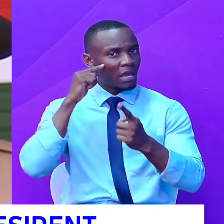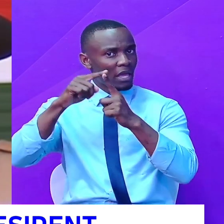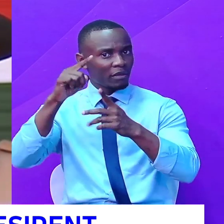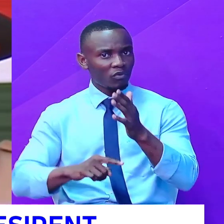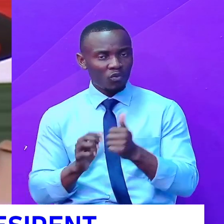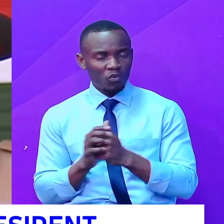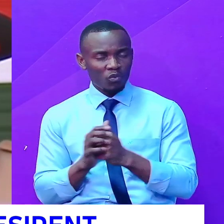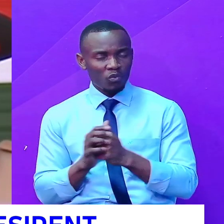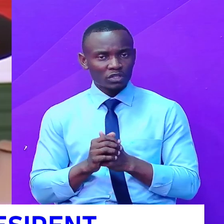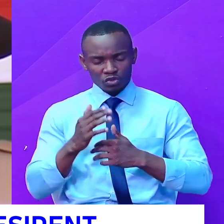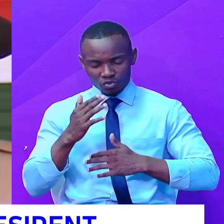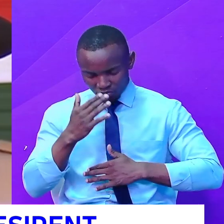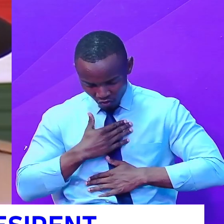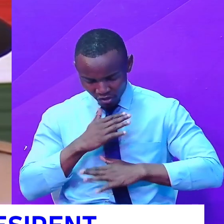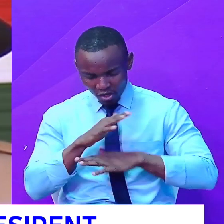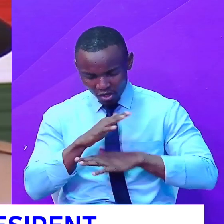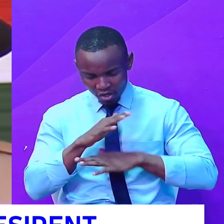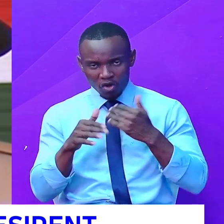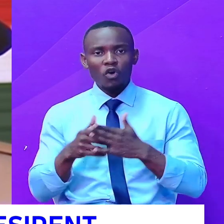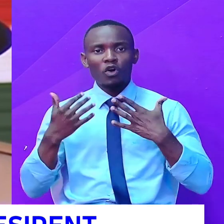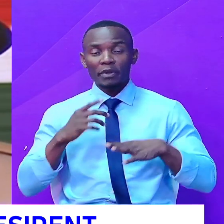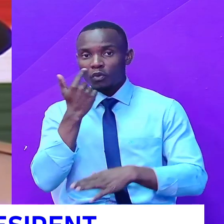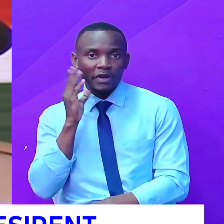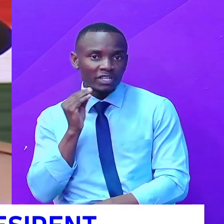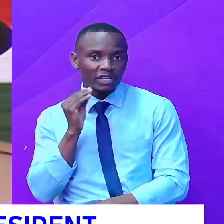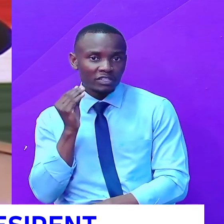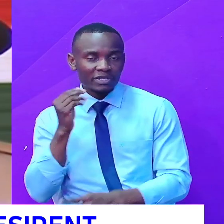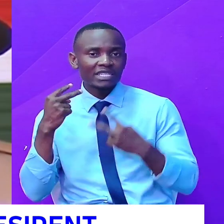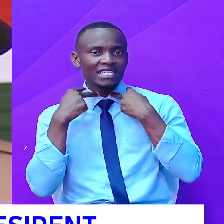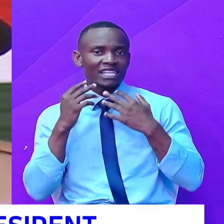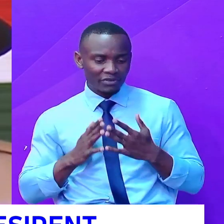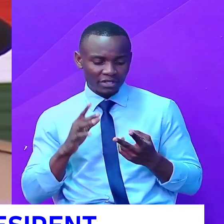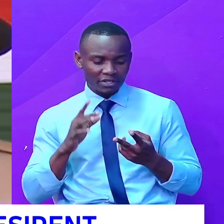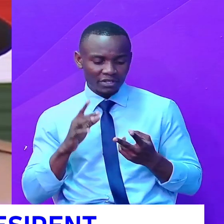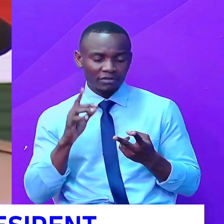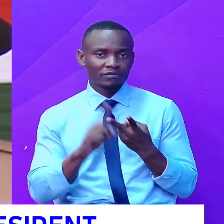slavery, colonialism, and all past injustice.